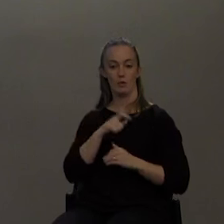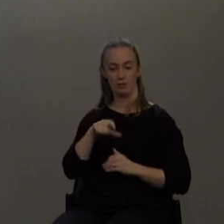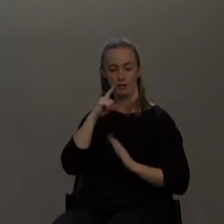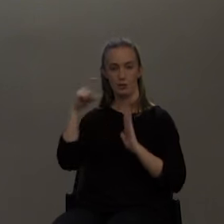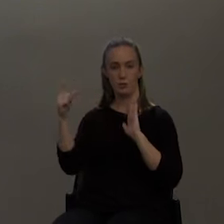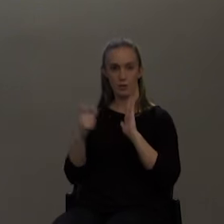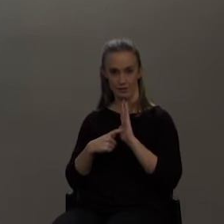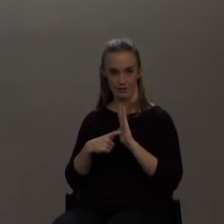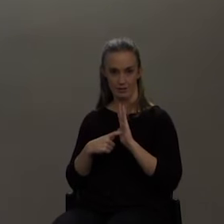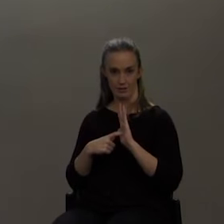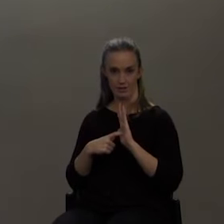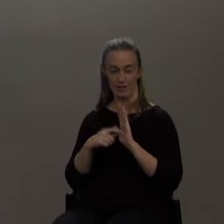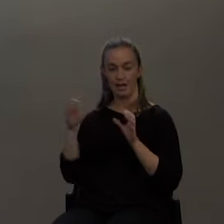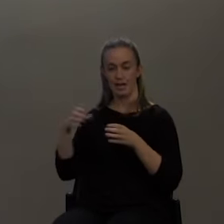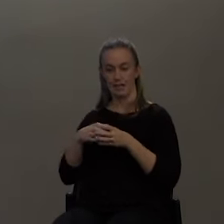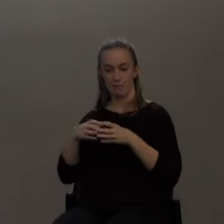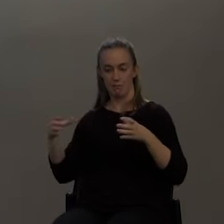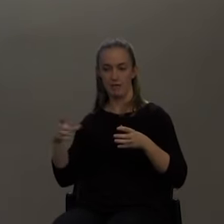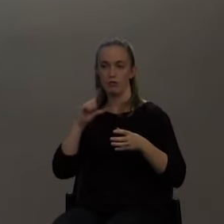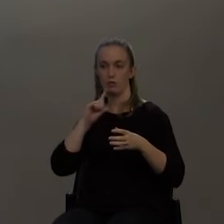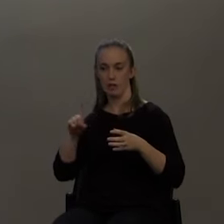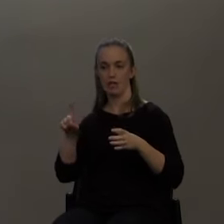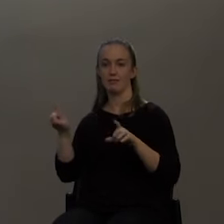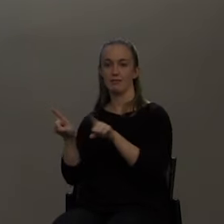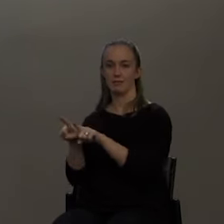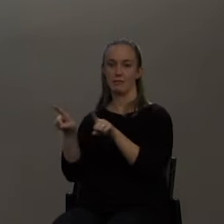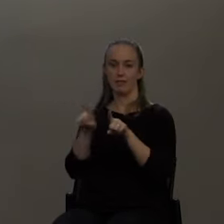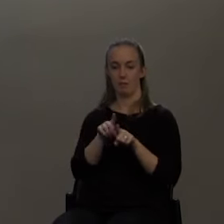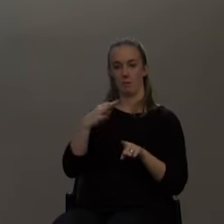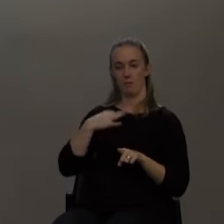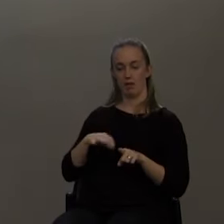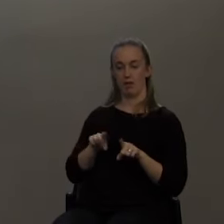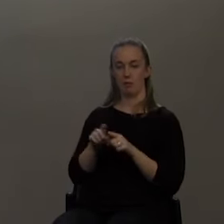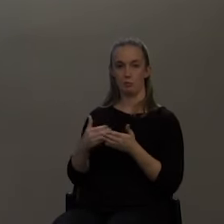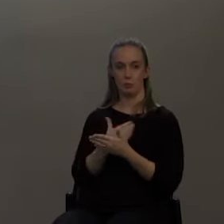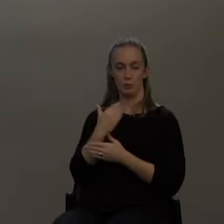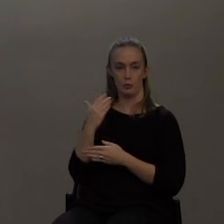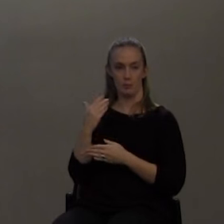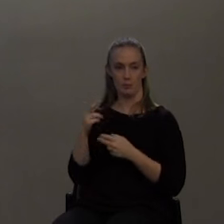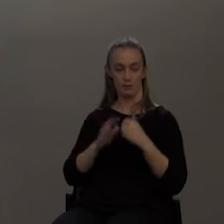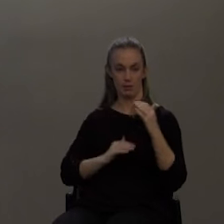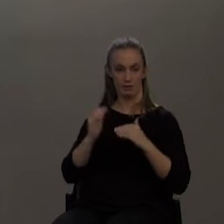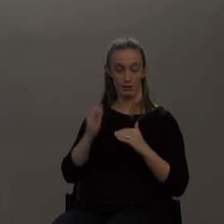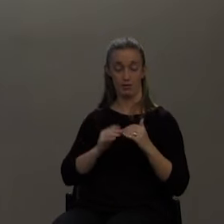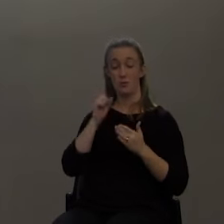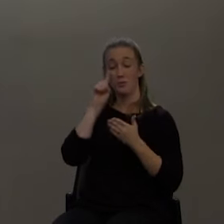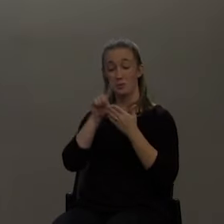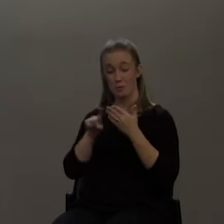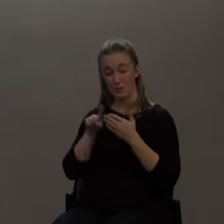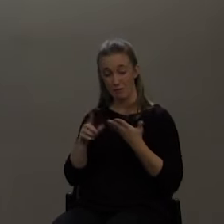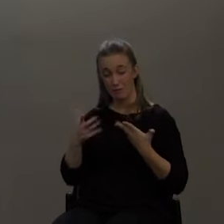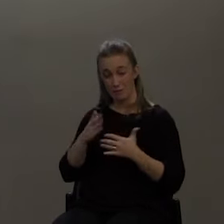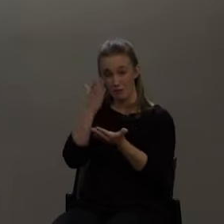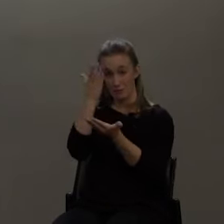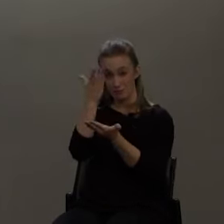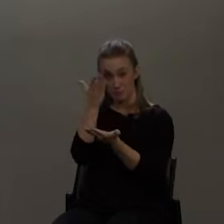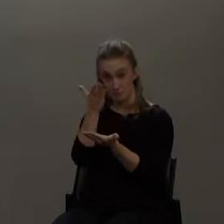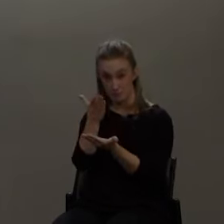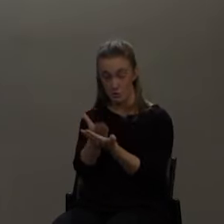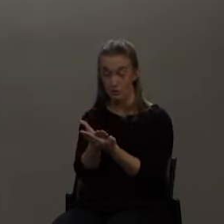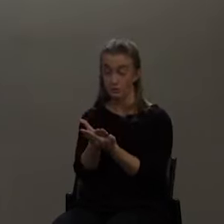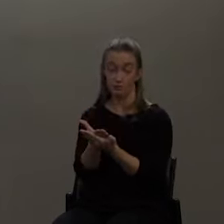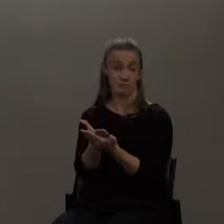is as the new prospect. And I will say, research shows, and I would challenge anyone to show me proof